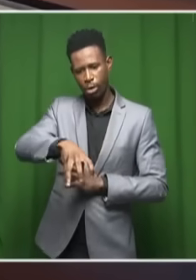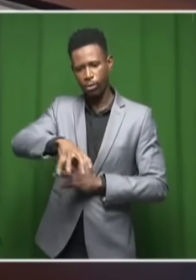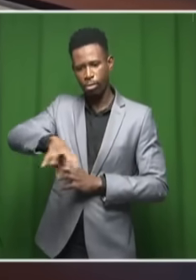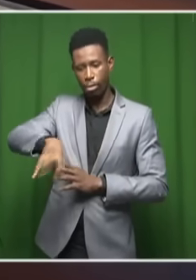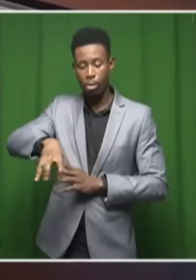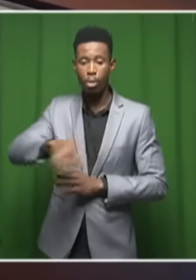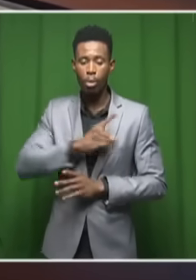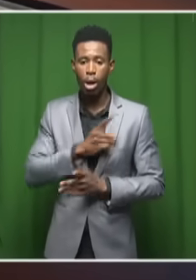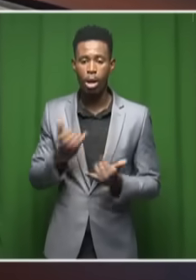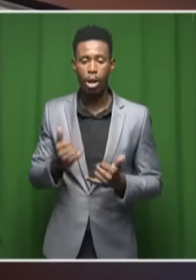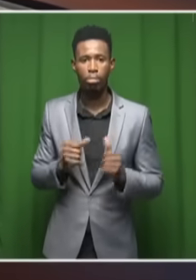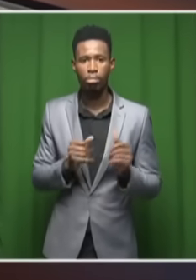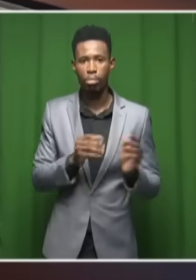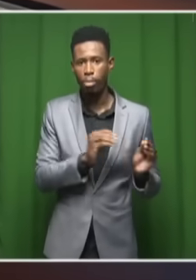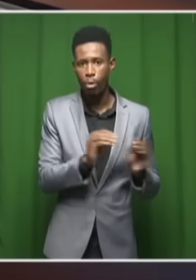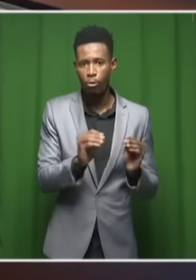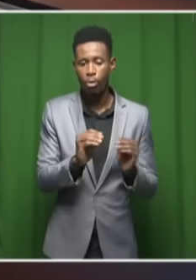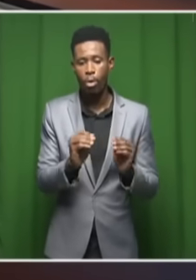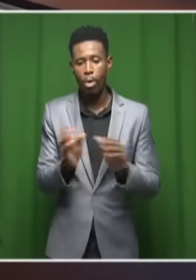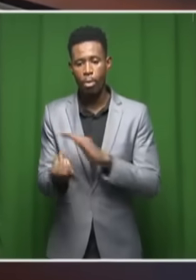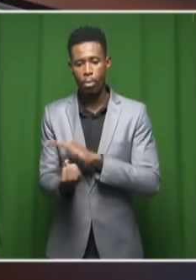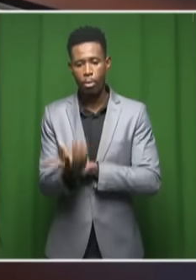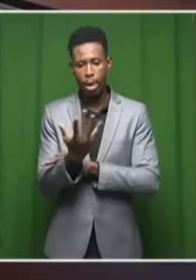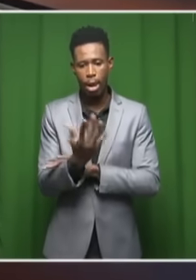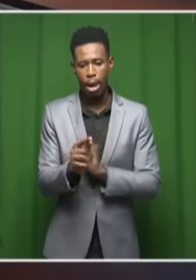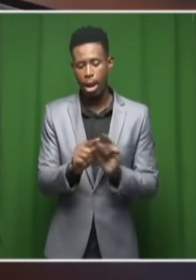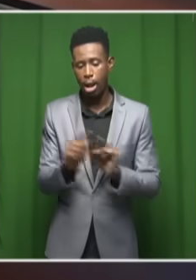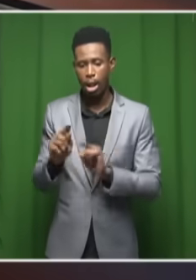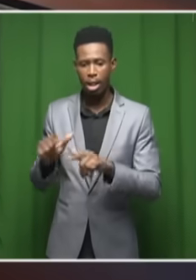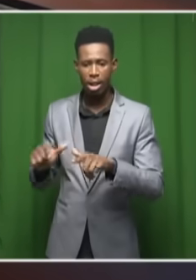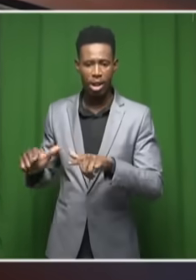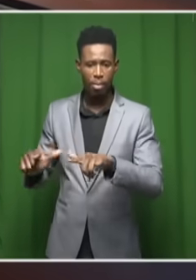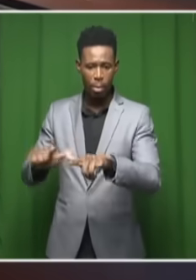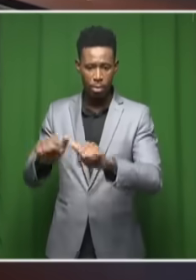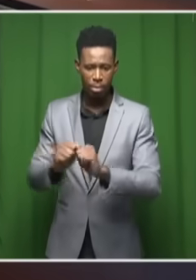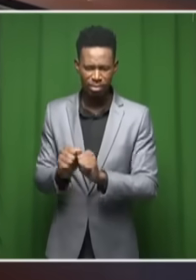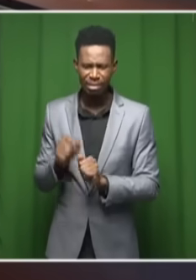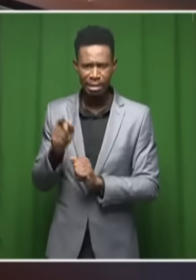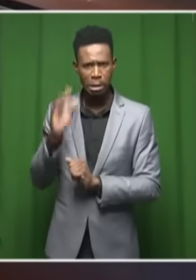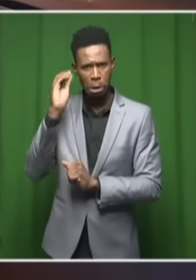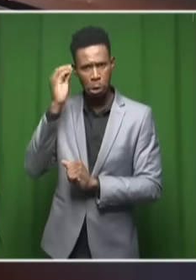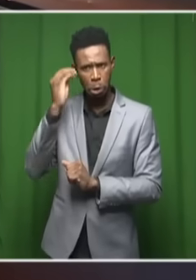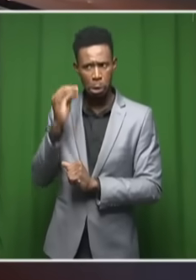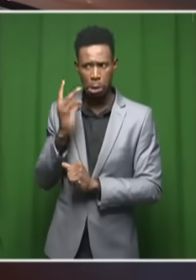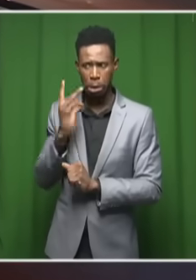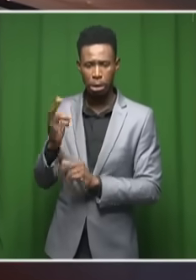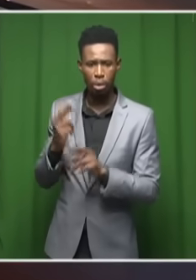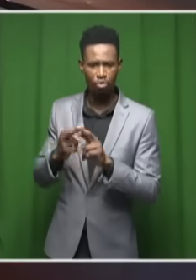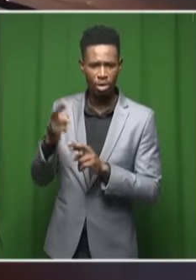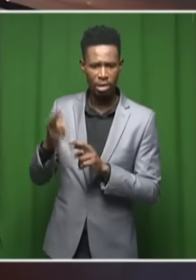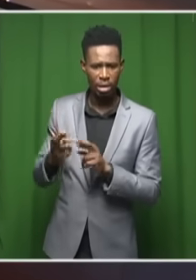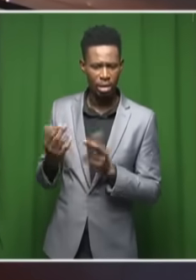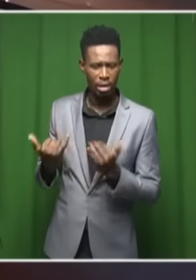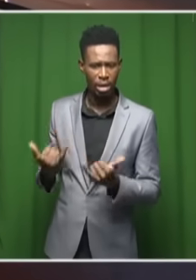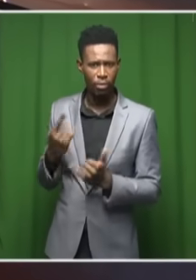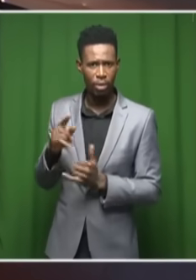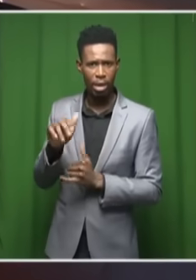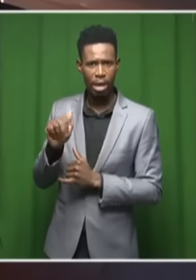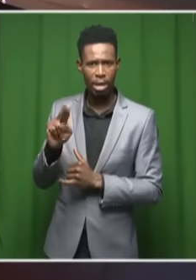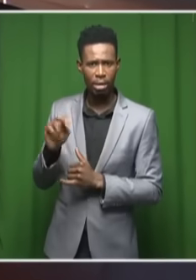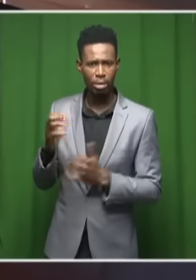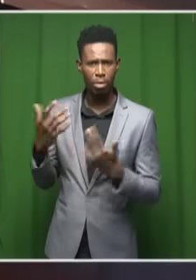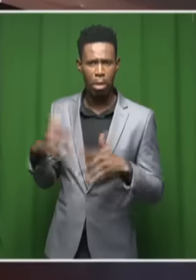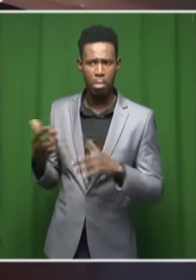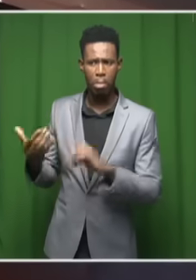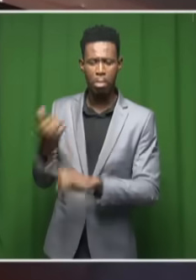as we move from Mpumalanga to Limpopo, there's some interesting results emerging at this hour for the ANC, who has taken a